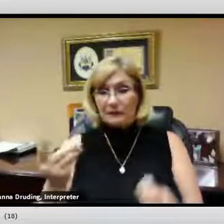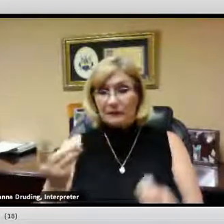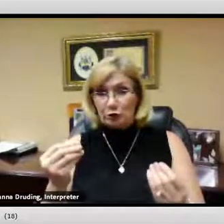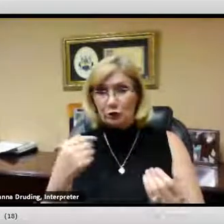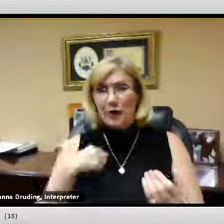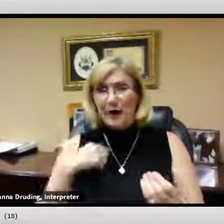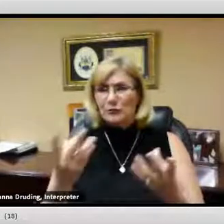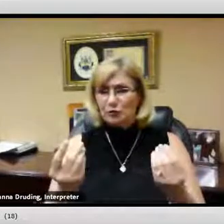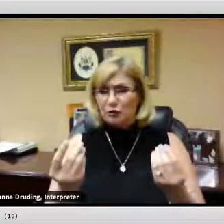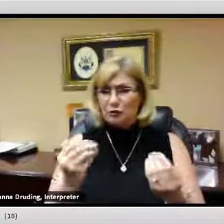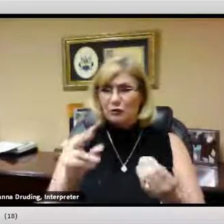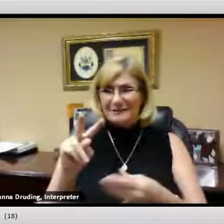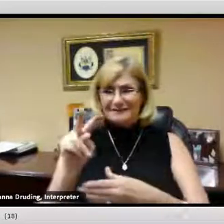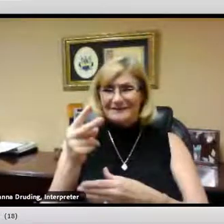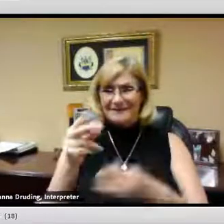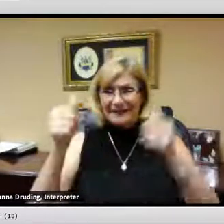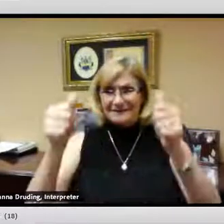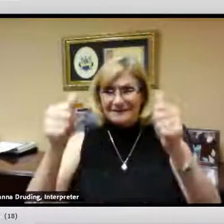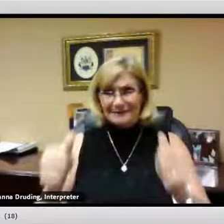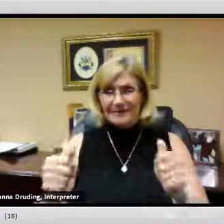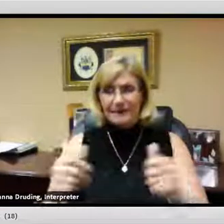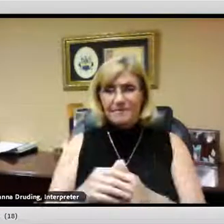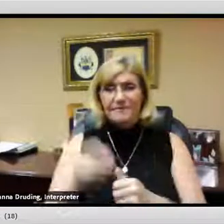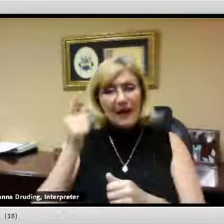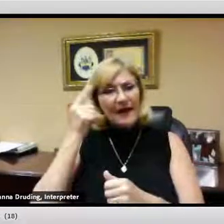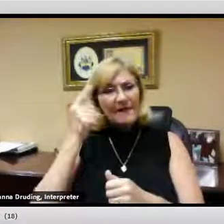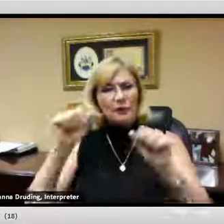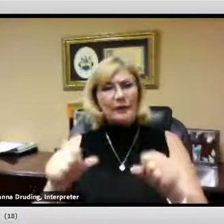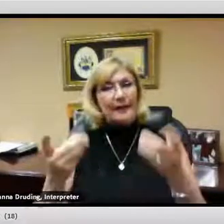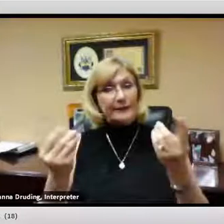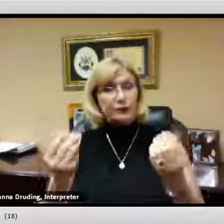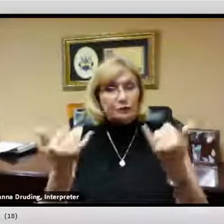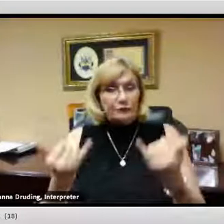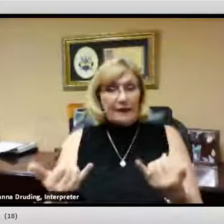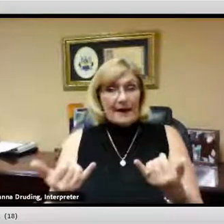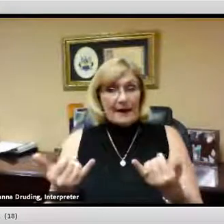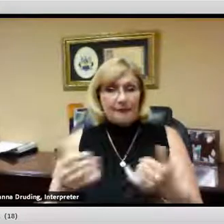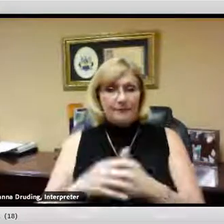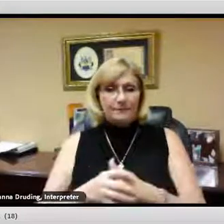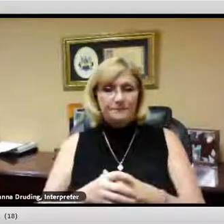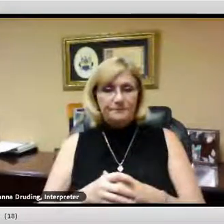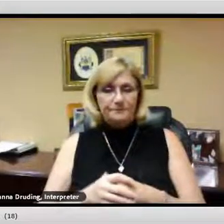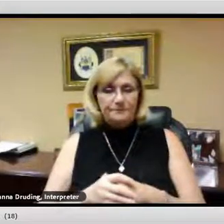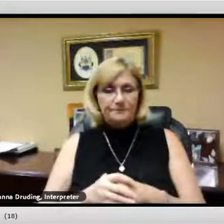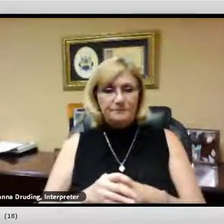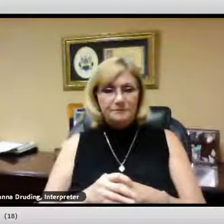second slide. I think we can go ahead and do it now.